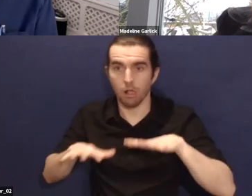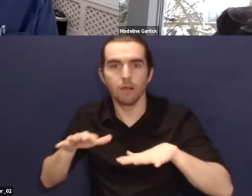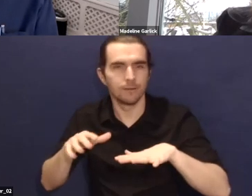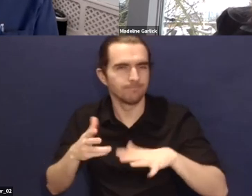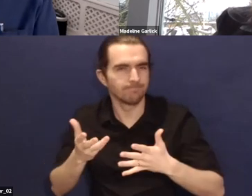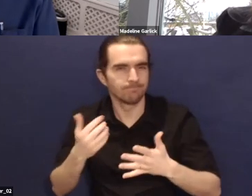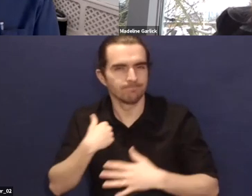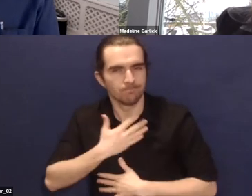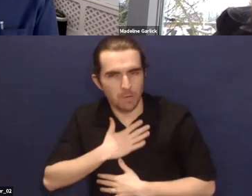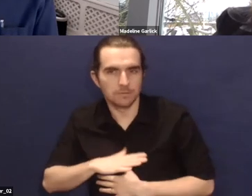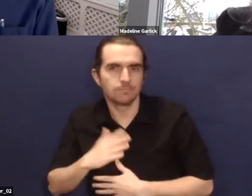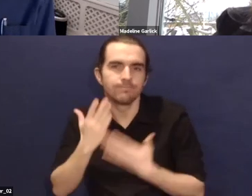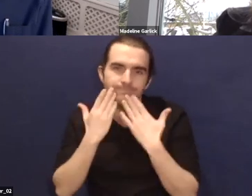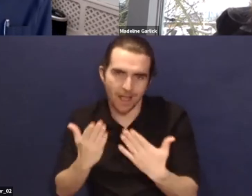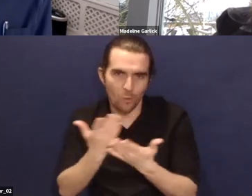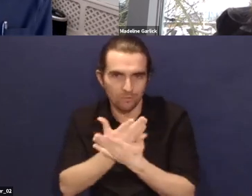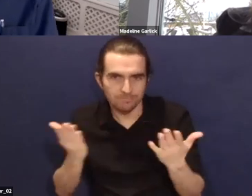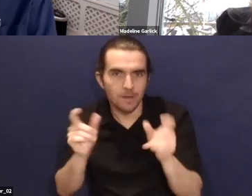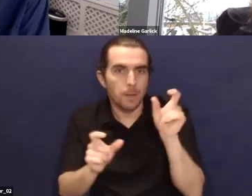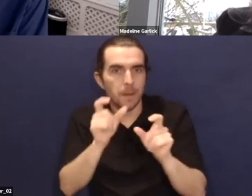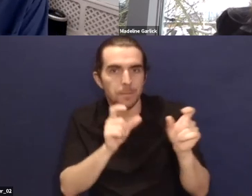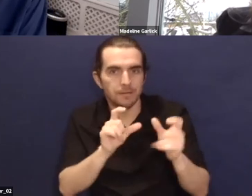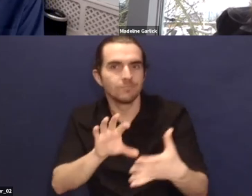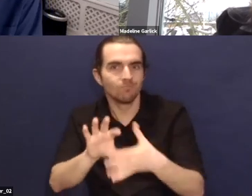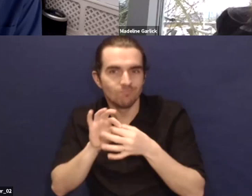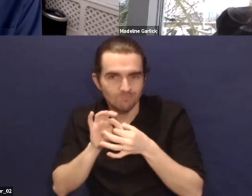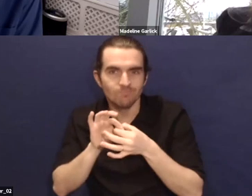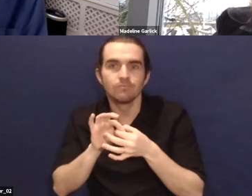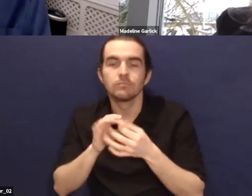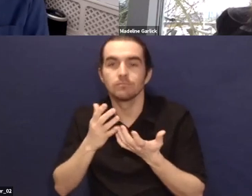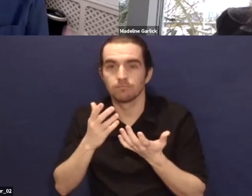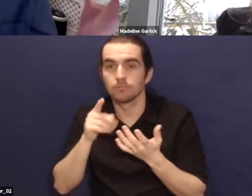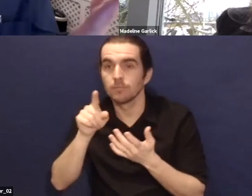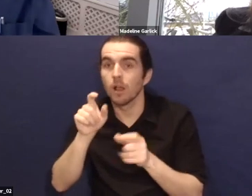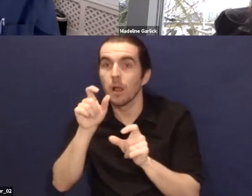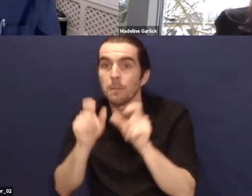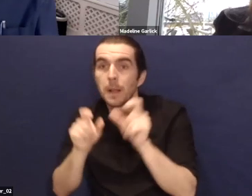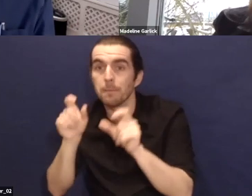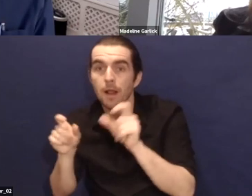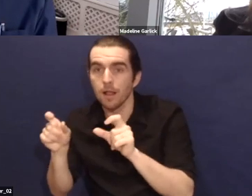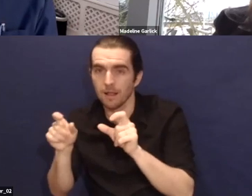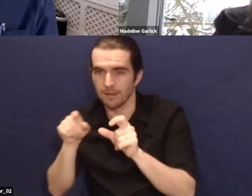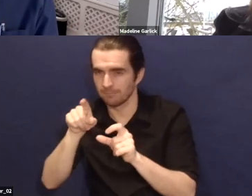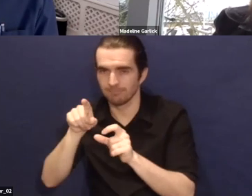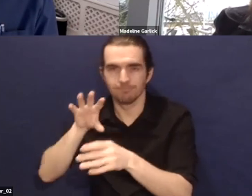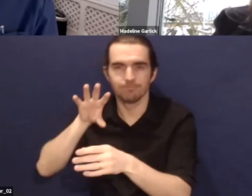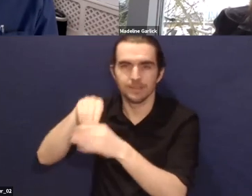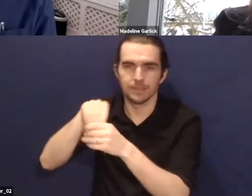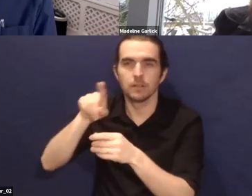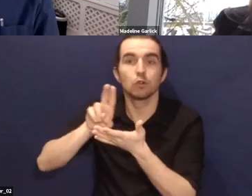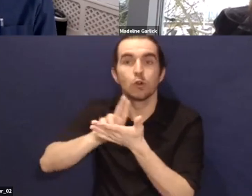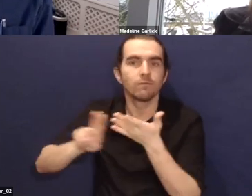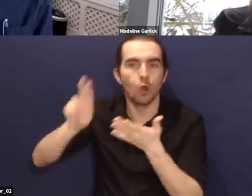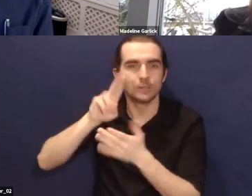Essex, the tech team, to the interpreters, So grateful to them,